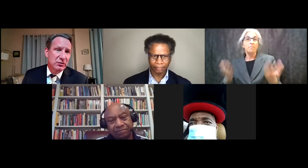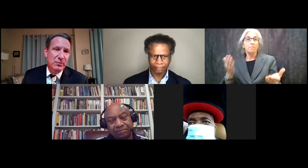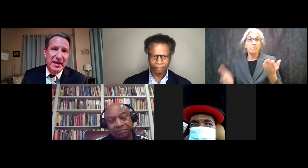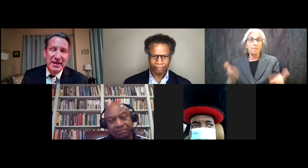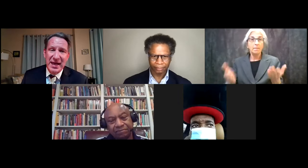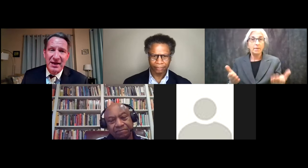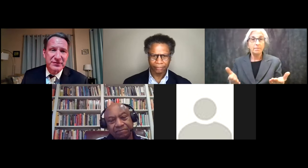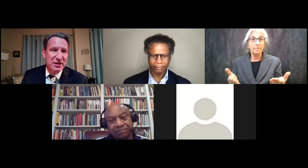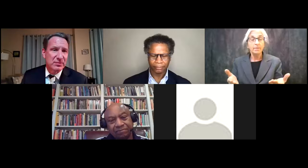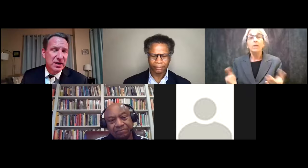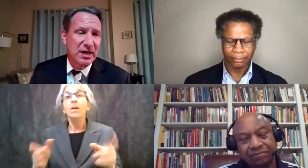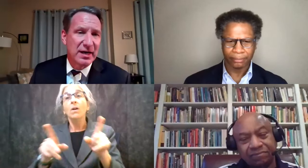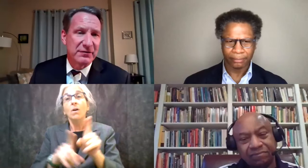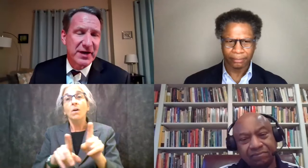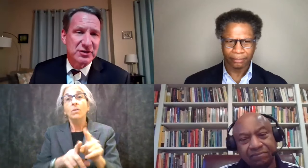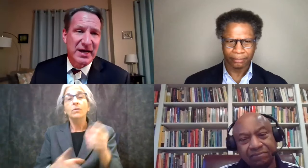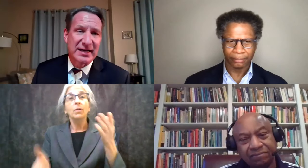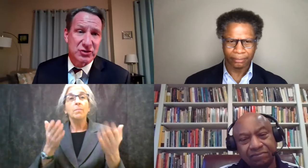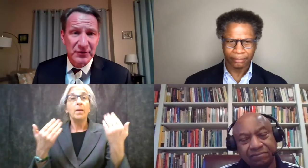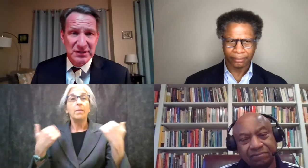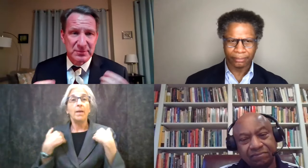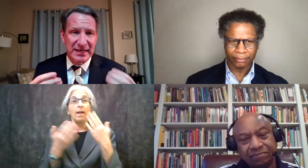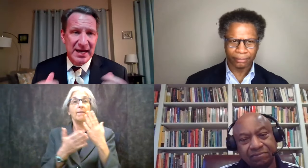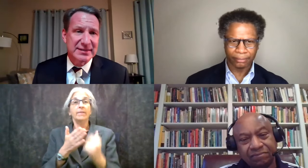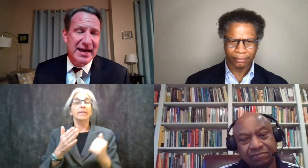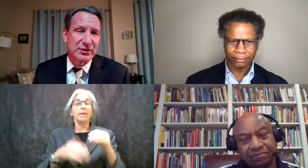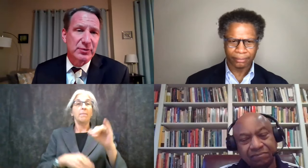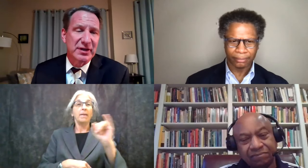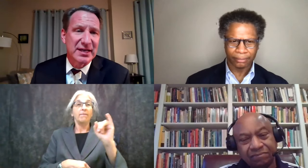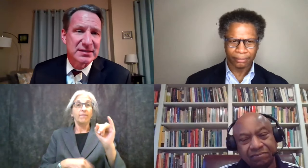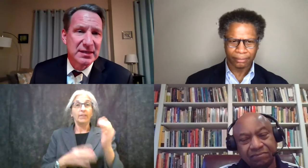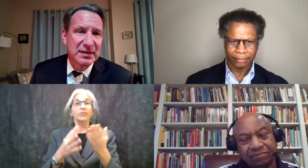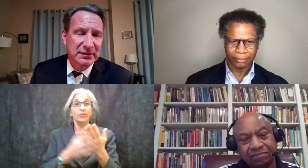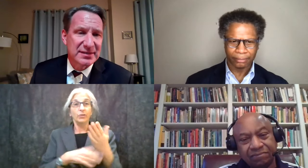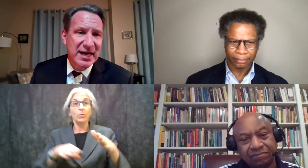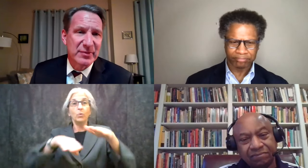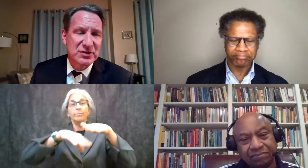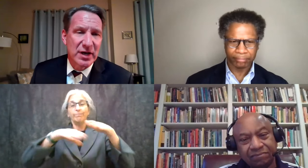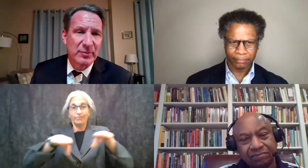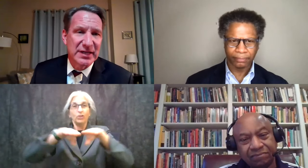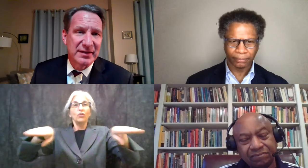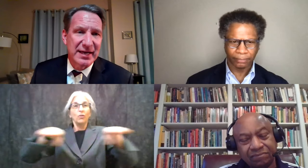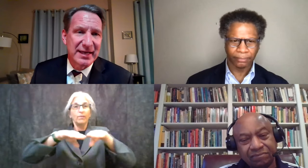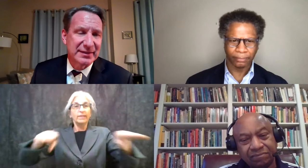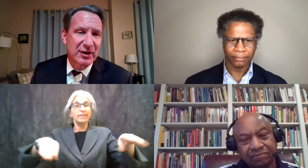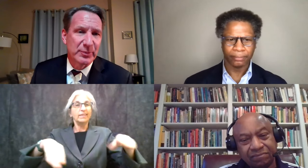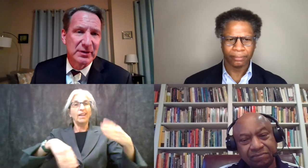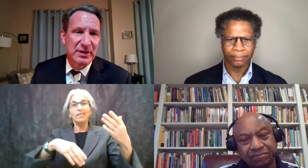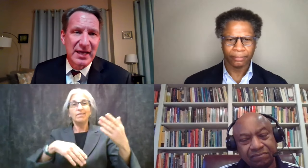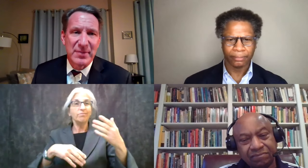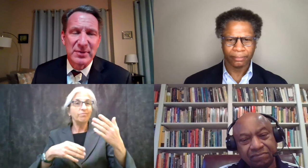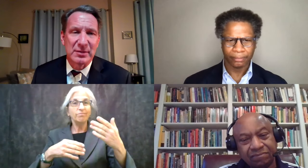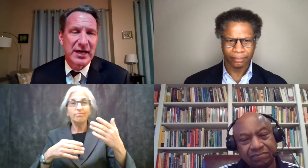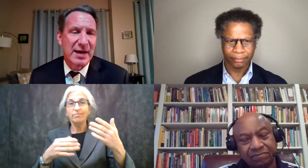also may have some infection by surfaces, by contact, although we think that's less common as well, but that can help